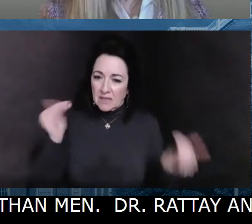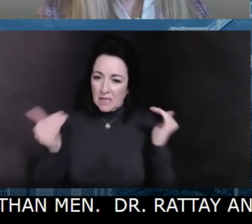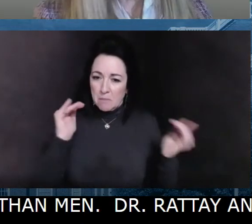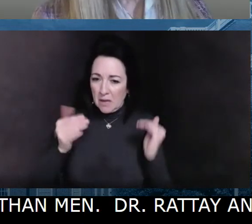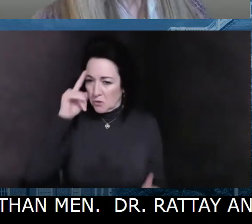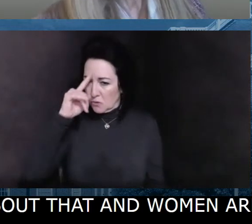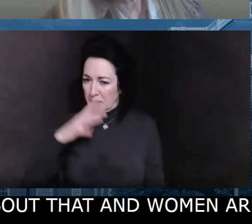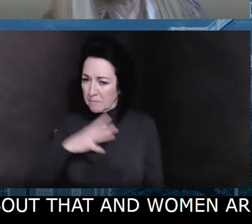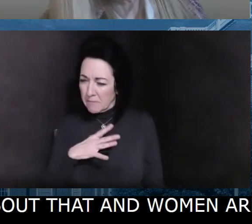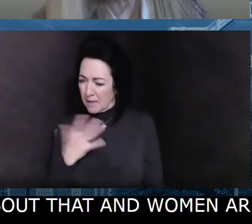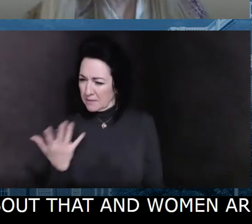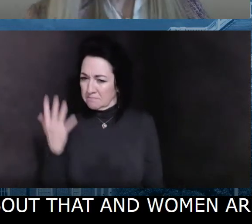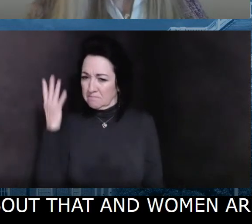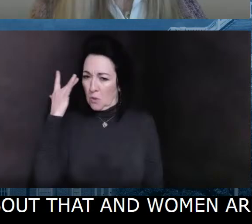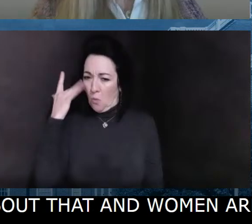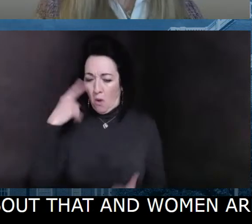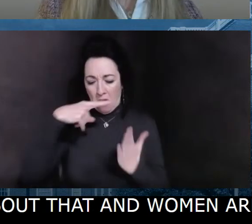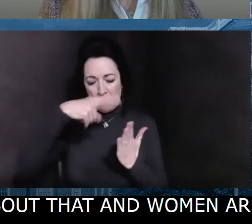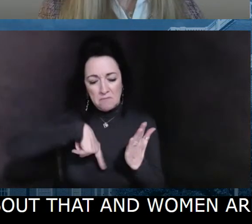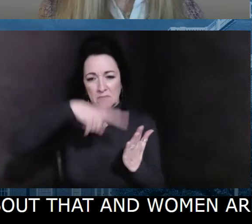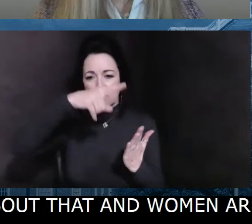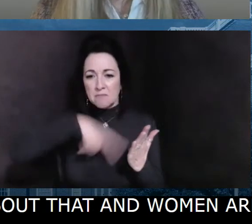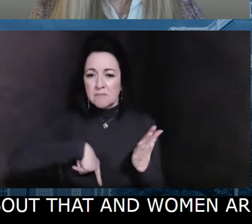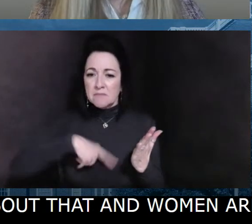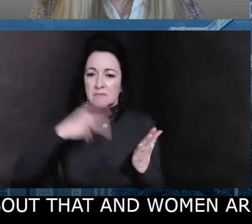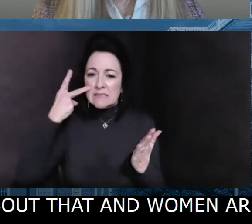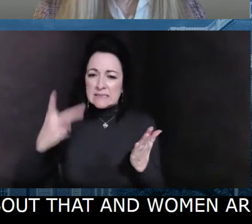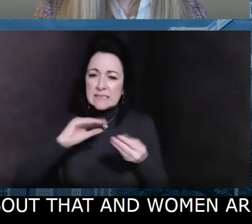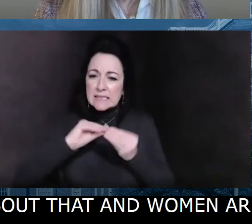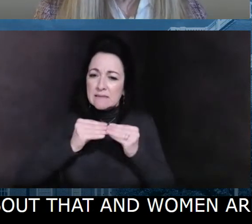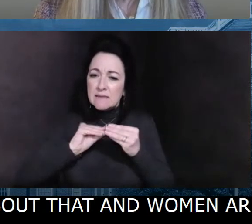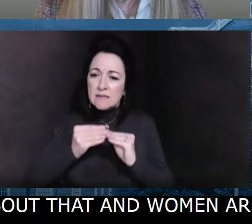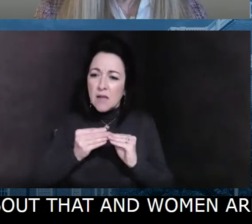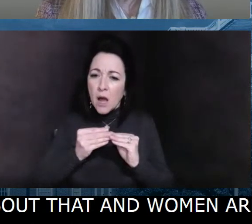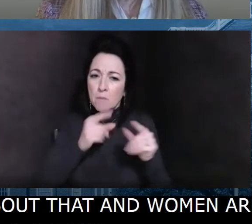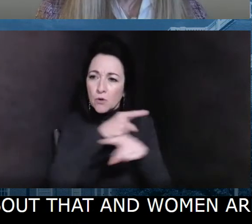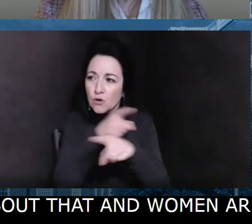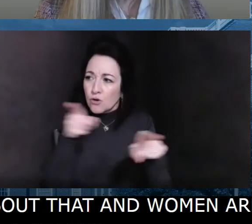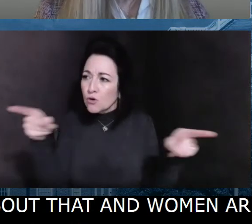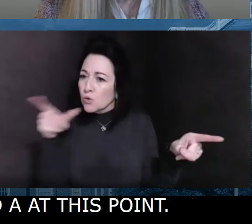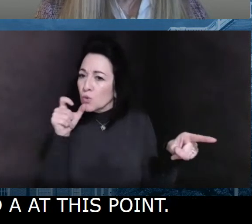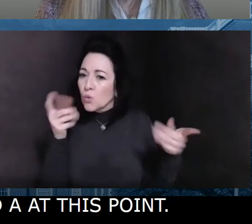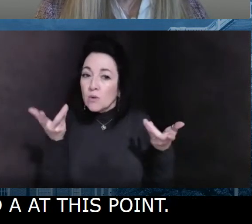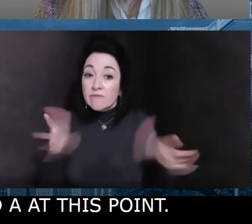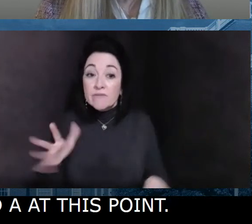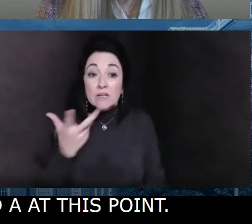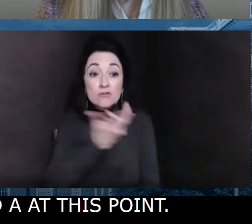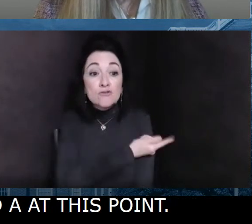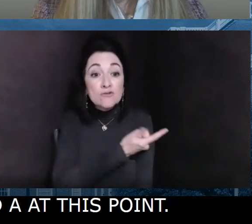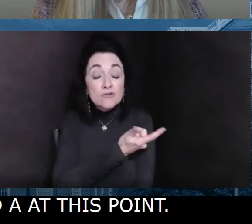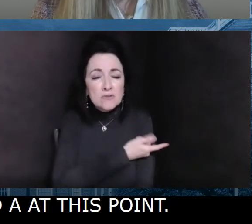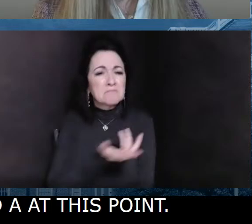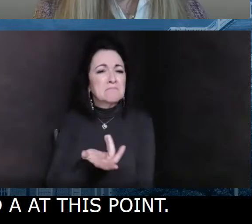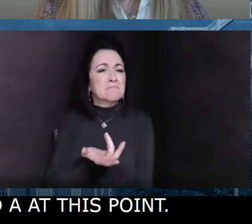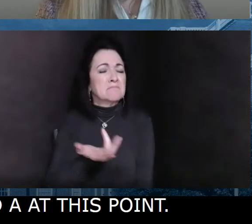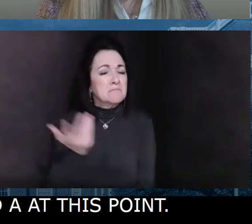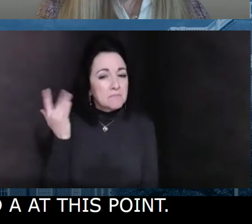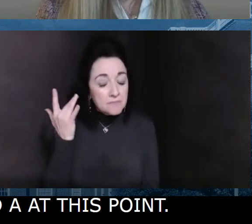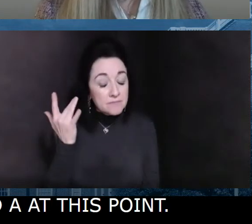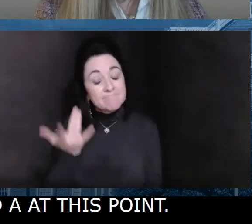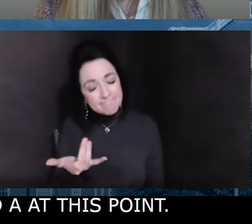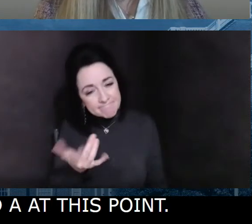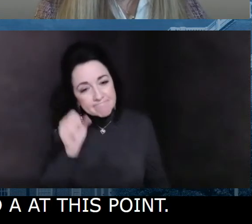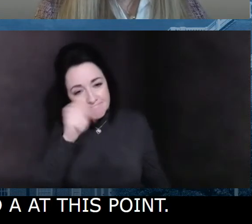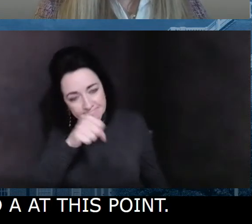Yeah, I mean, you said it as we believe it to be true. There are more women who are healthcare workers than men,